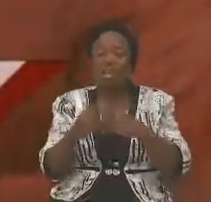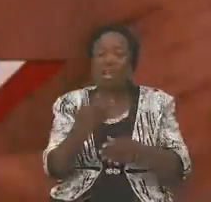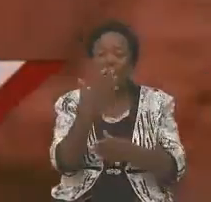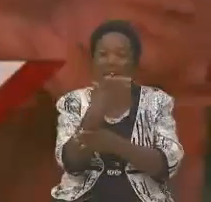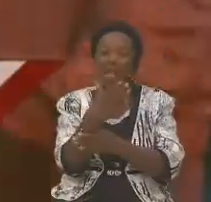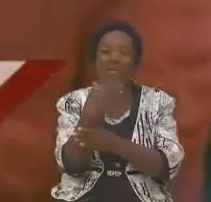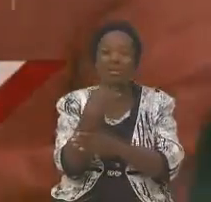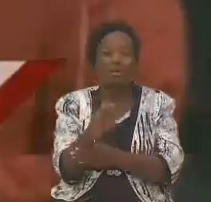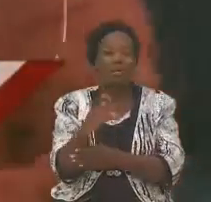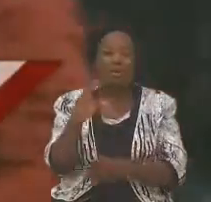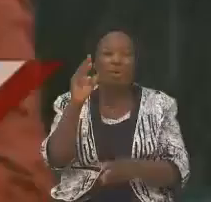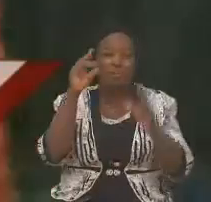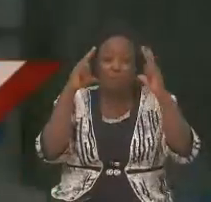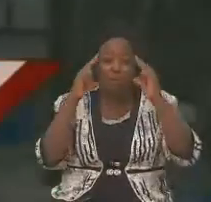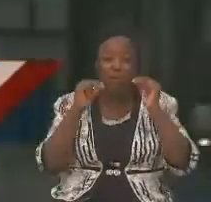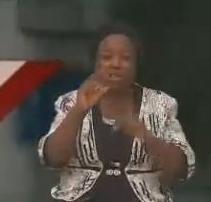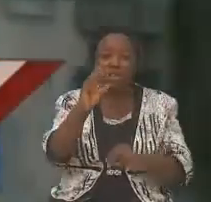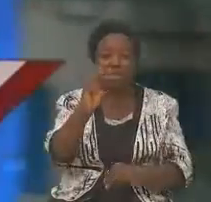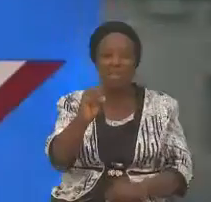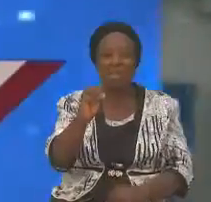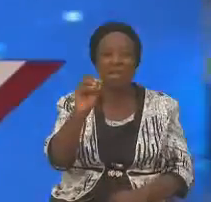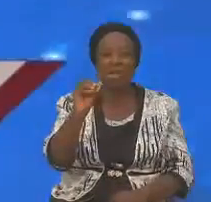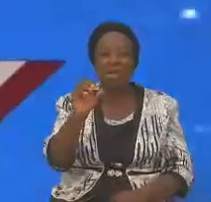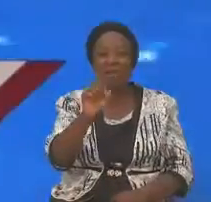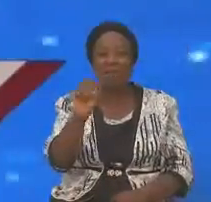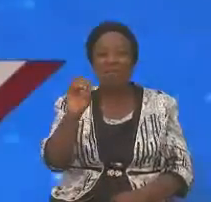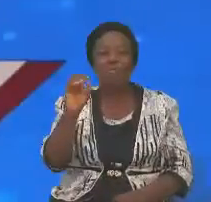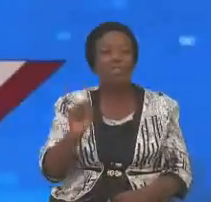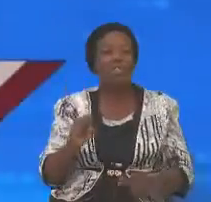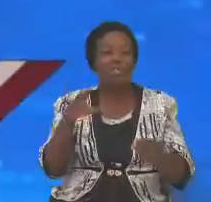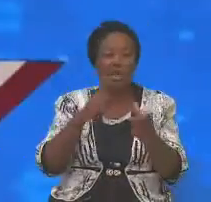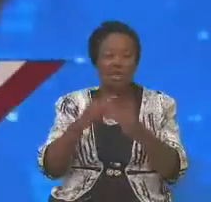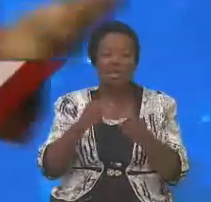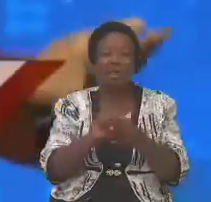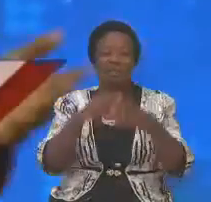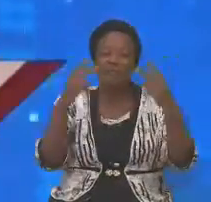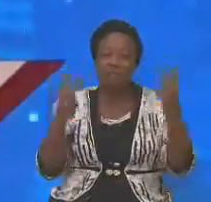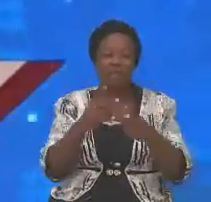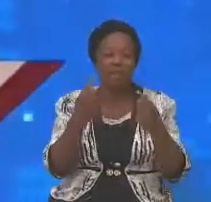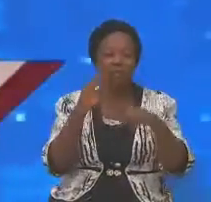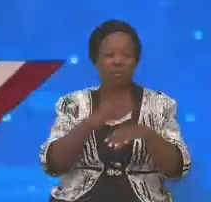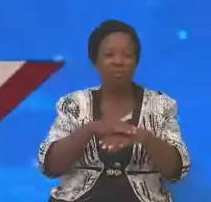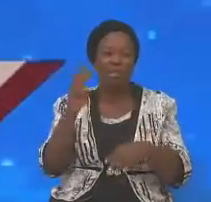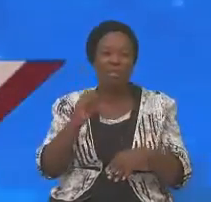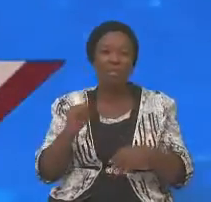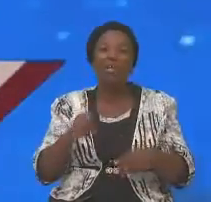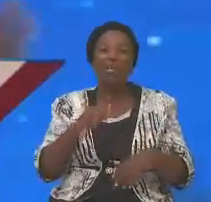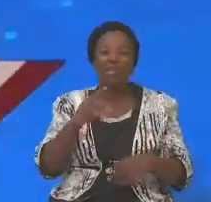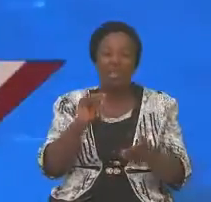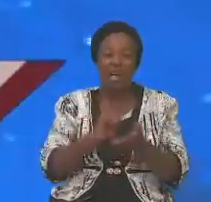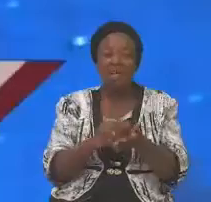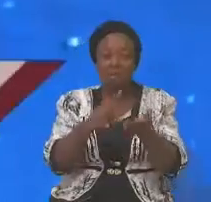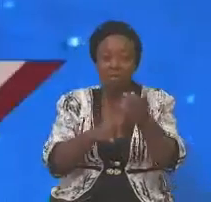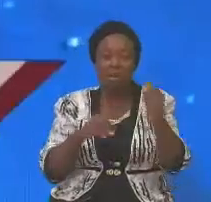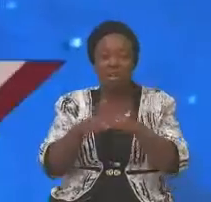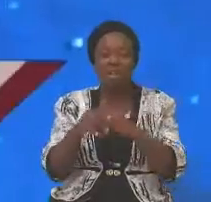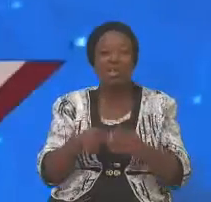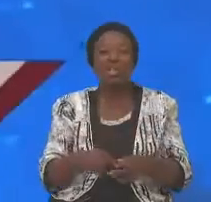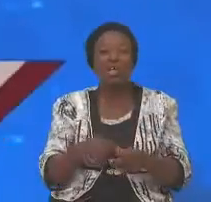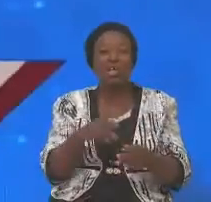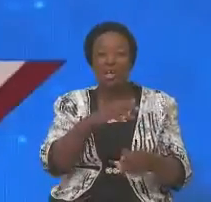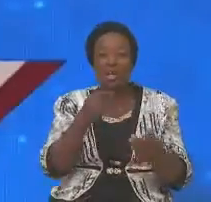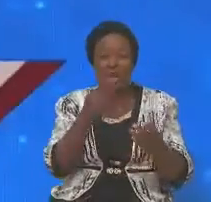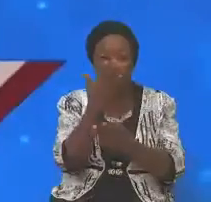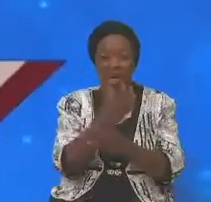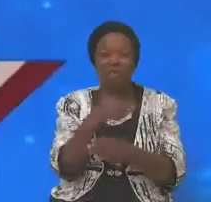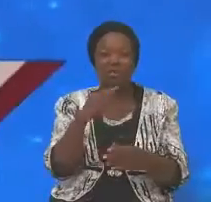in the hand of Moses. He stretched that up and then there was victory for him. The rod represents the word in